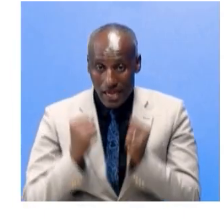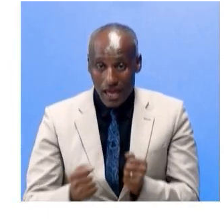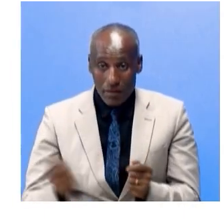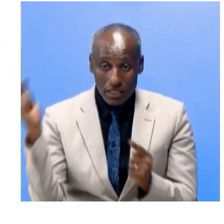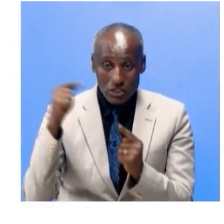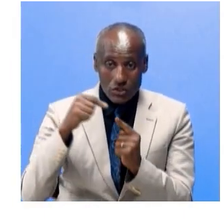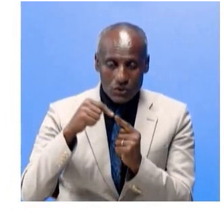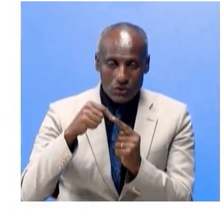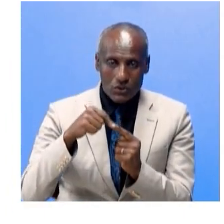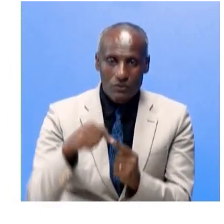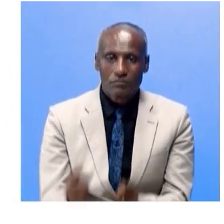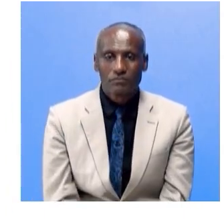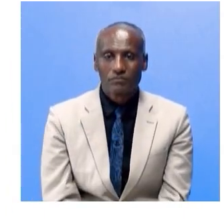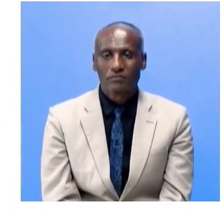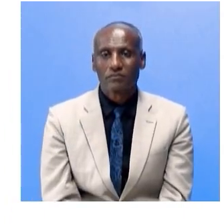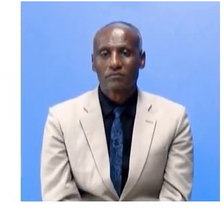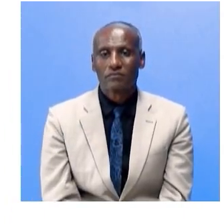able to